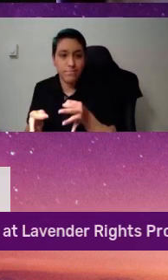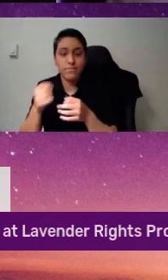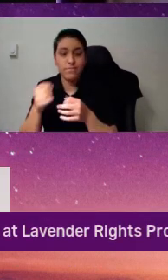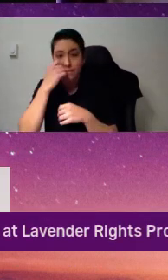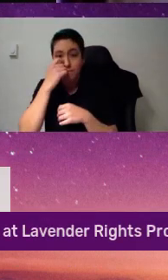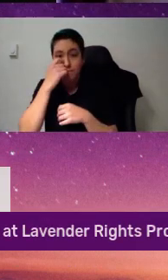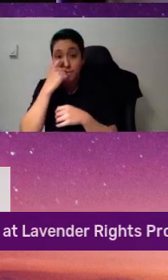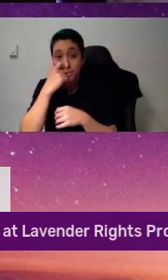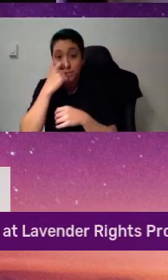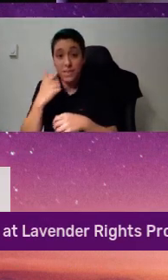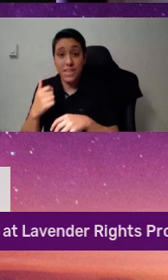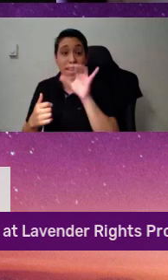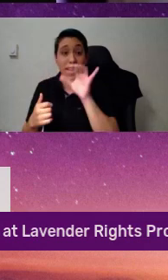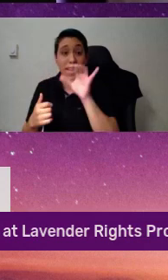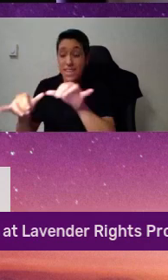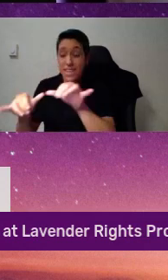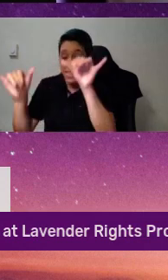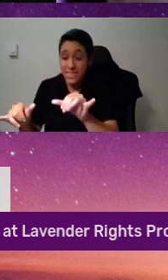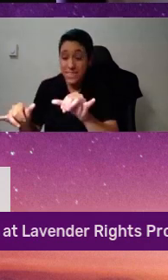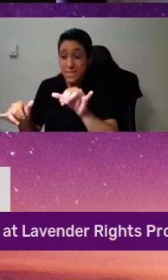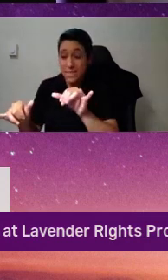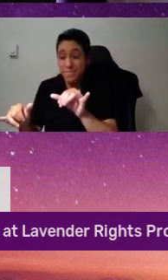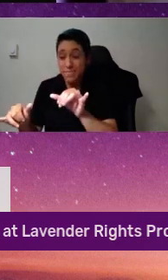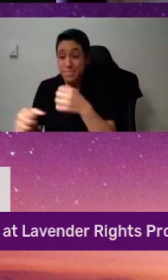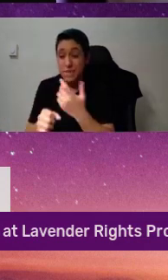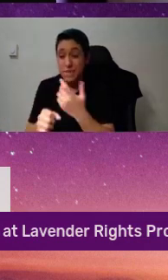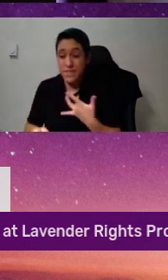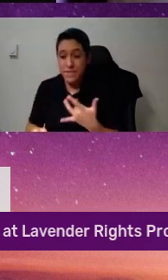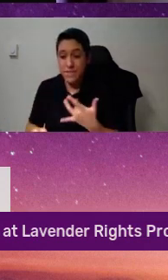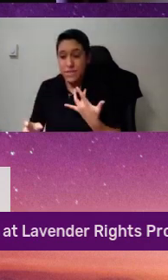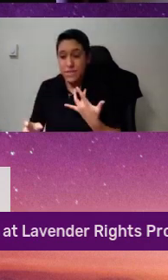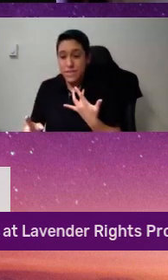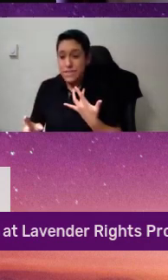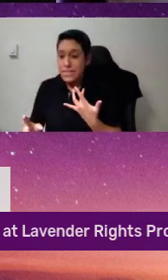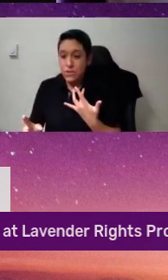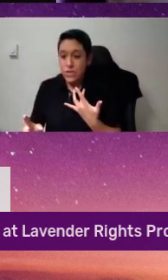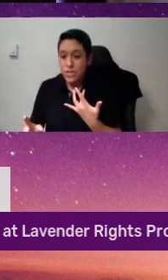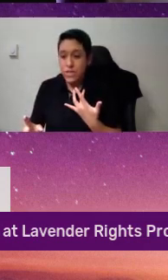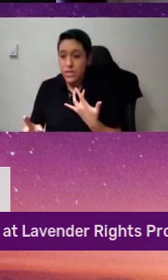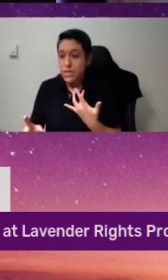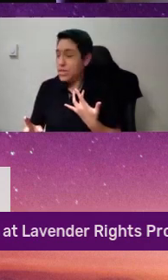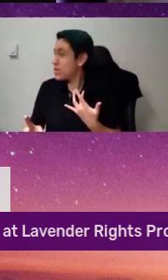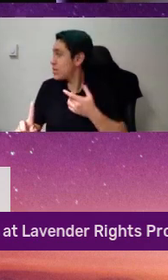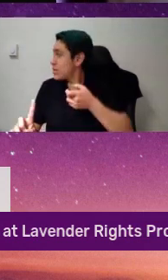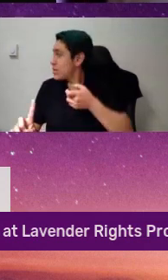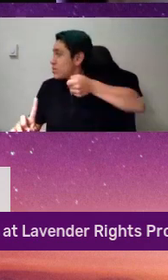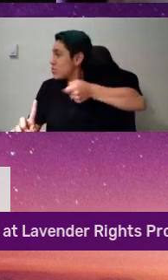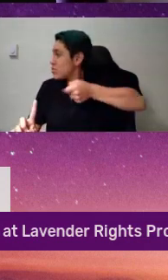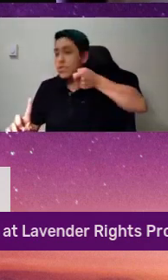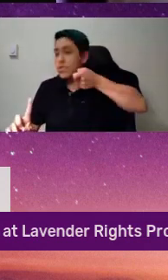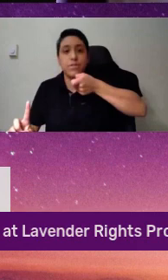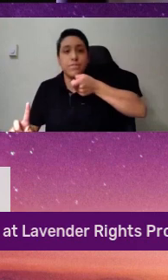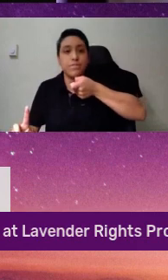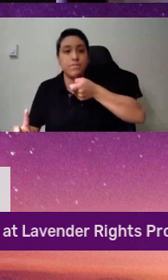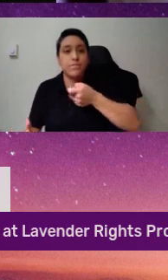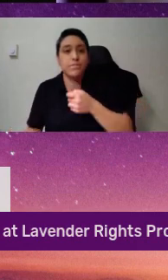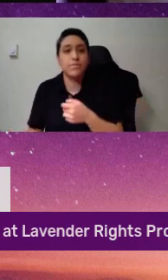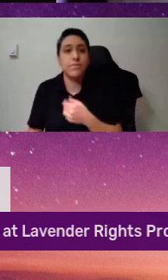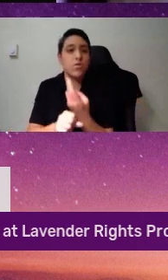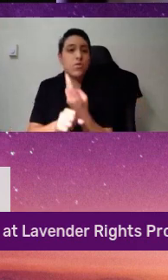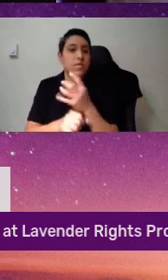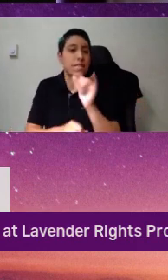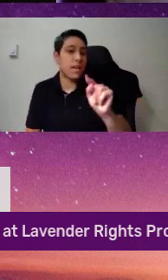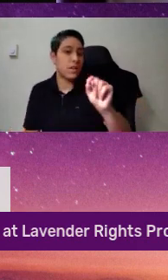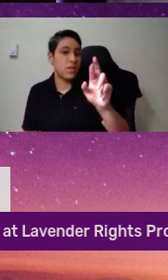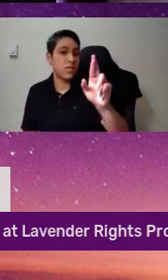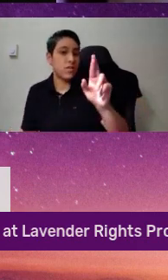leaves me triggered, and using triggered in the psychological terminology, to